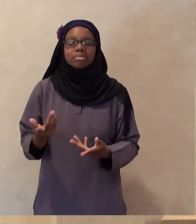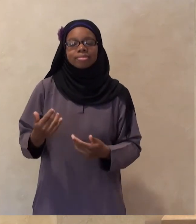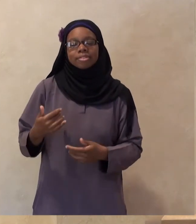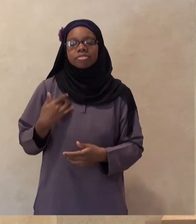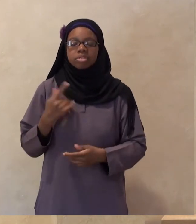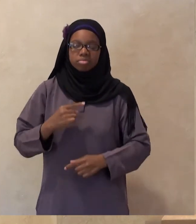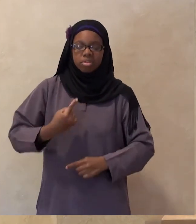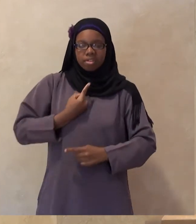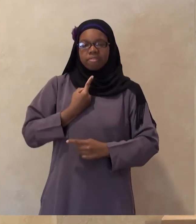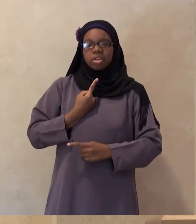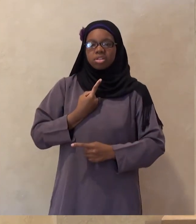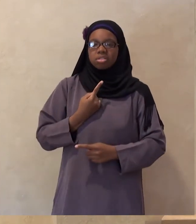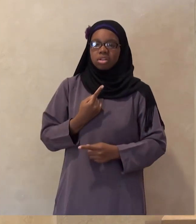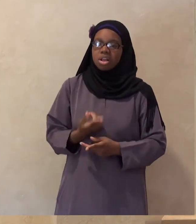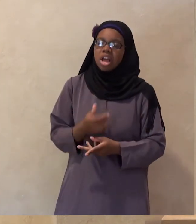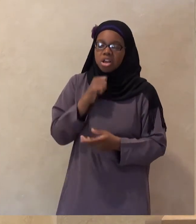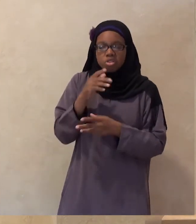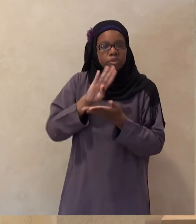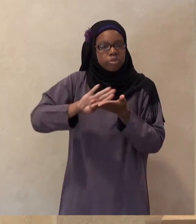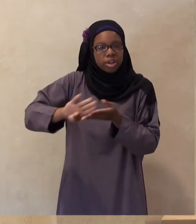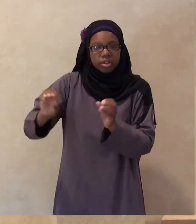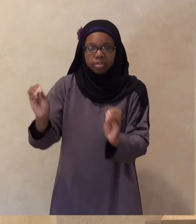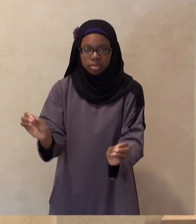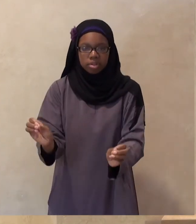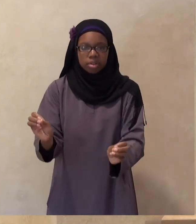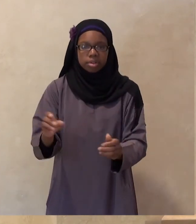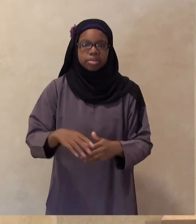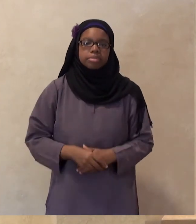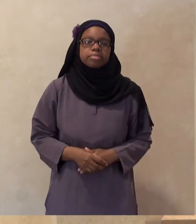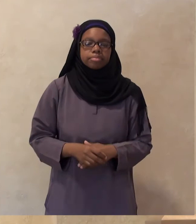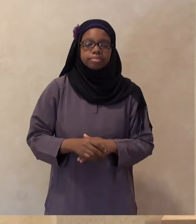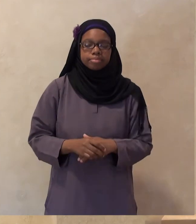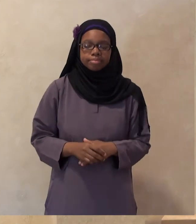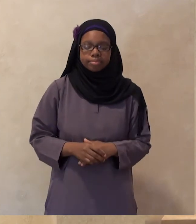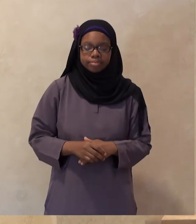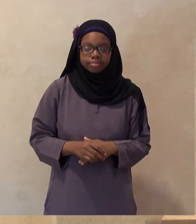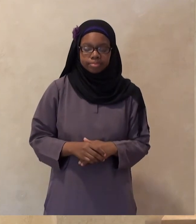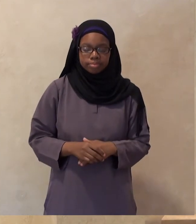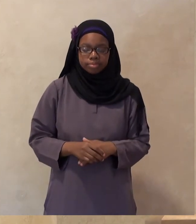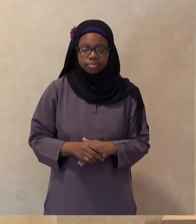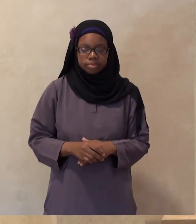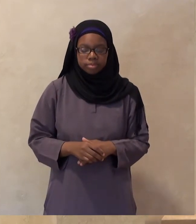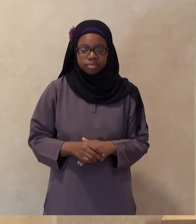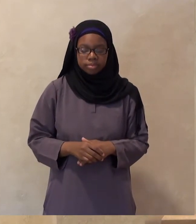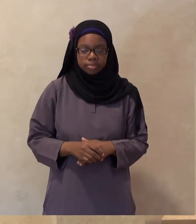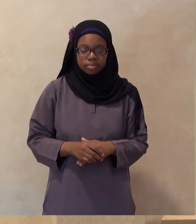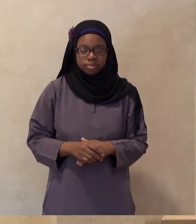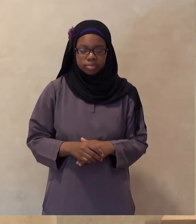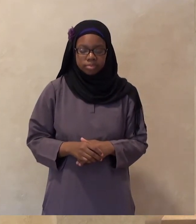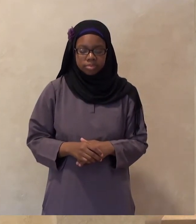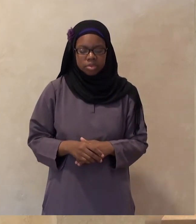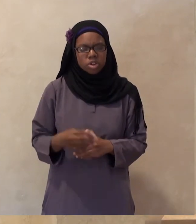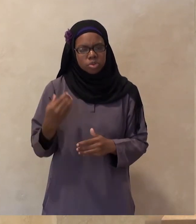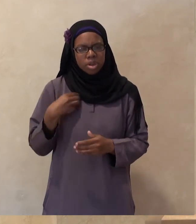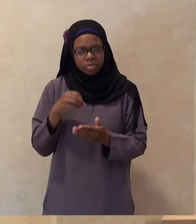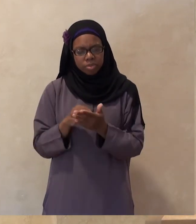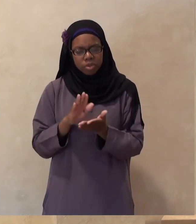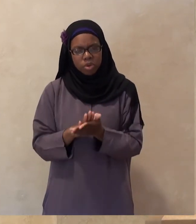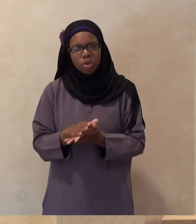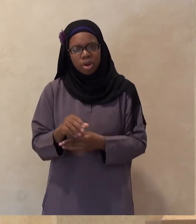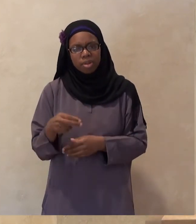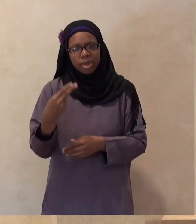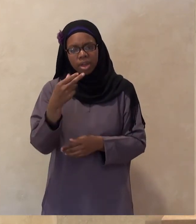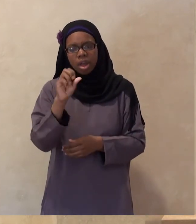this hadith is recorded by Hibban. Imam Ibn Hibban rahimahullah has recorded this hadith in his